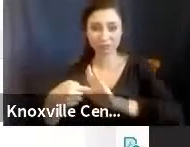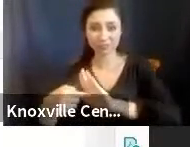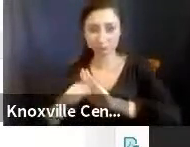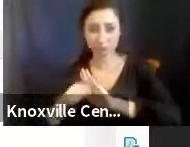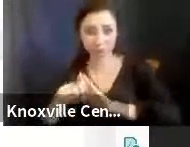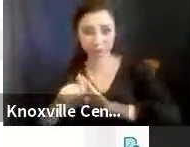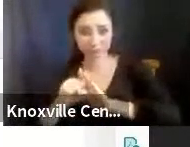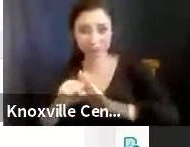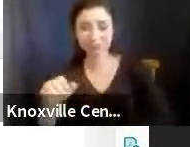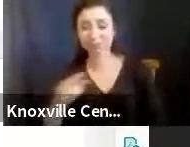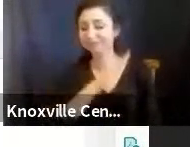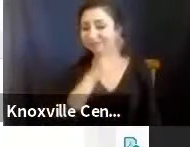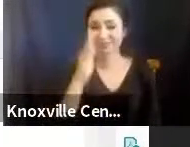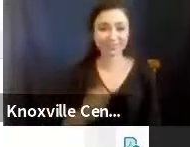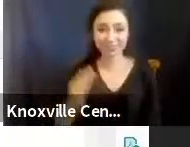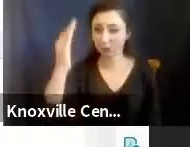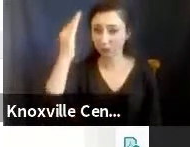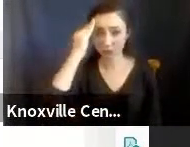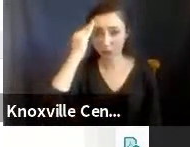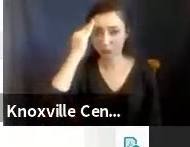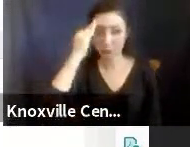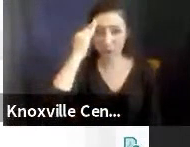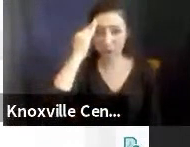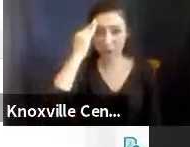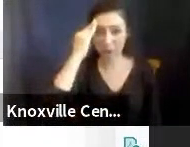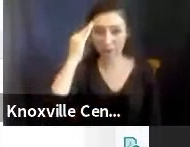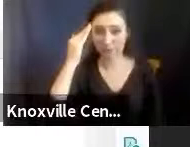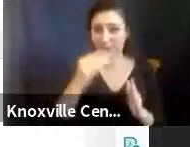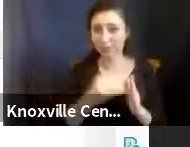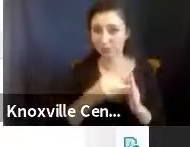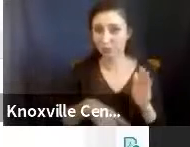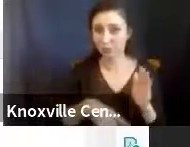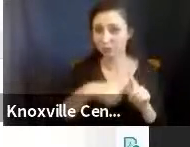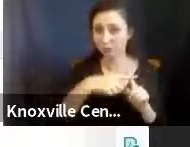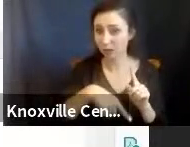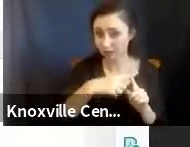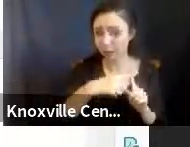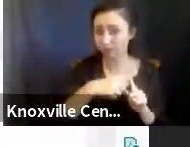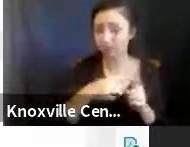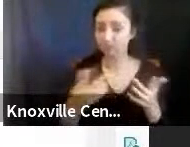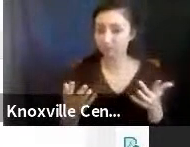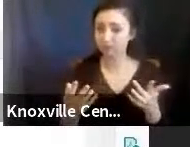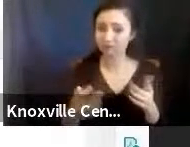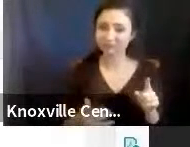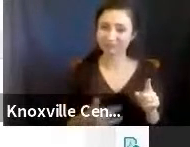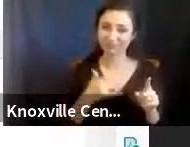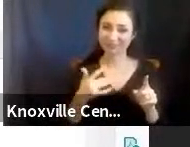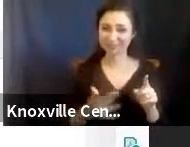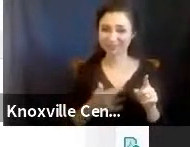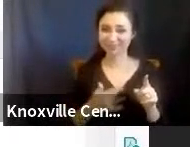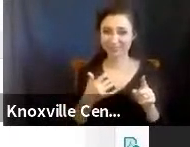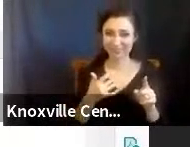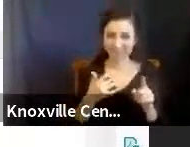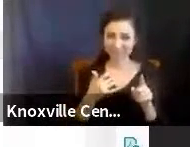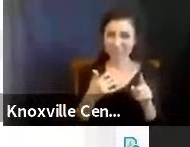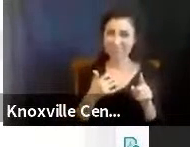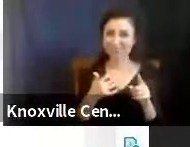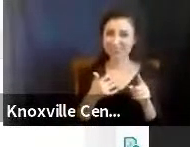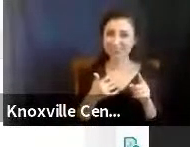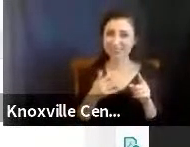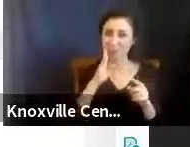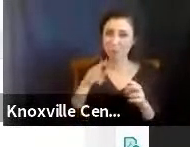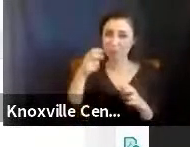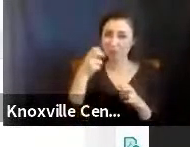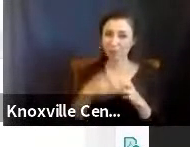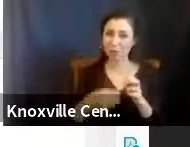yet never even knew that the student was positive. And so, I mean, it just seems inherently it's going to be harder